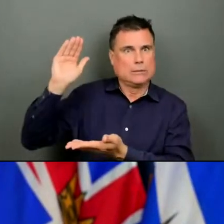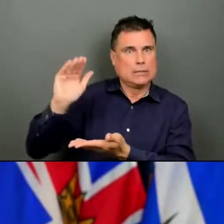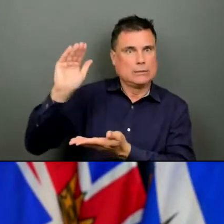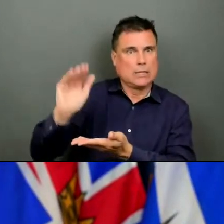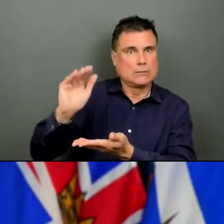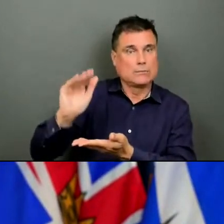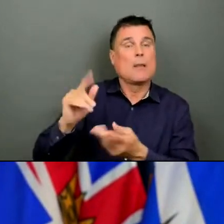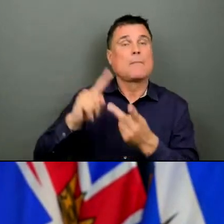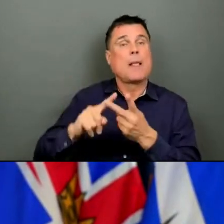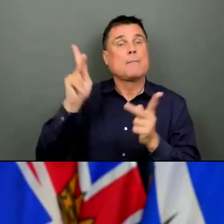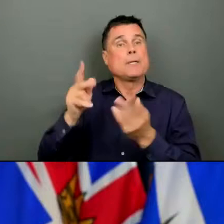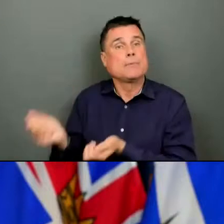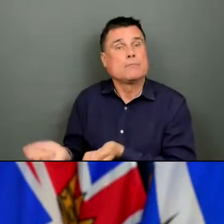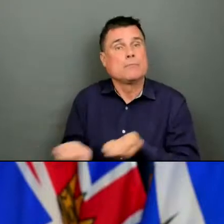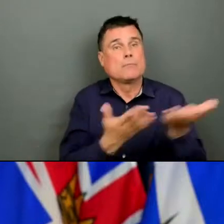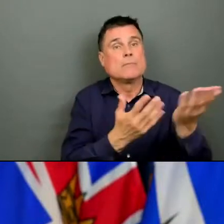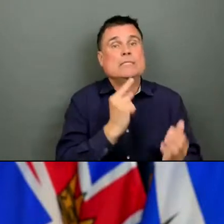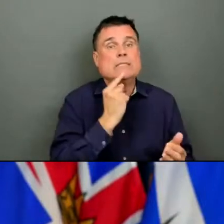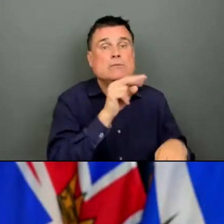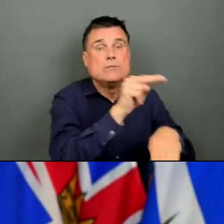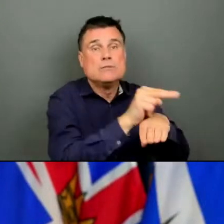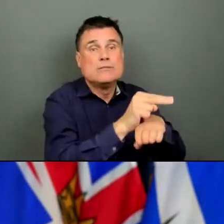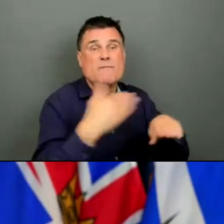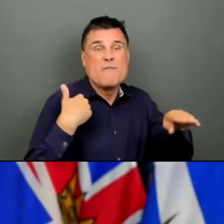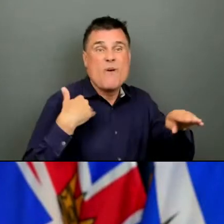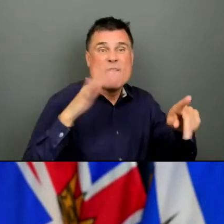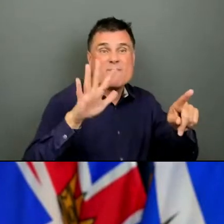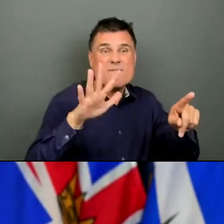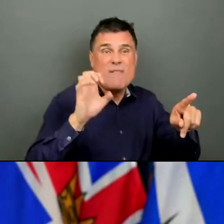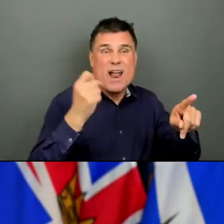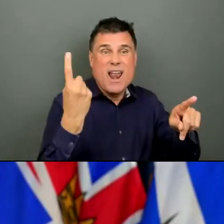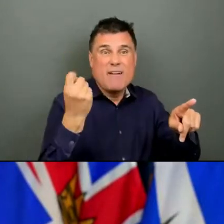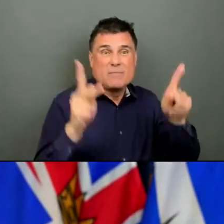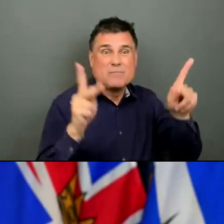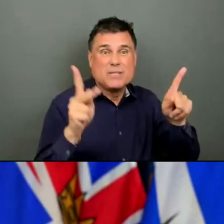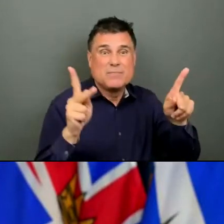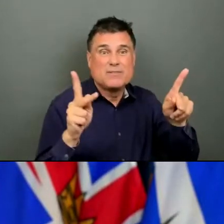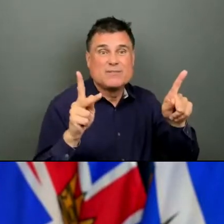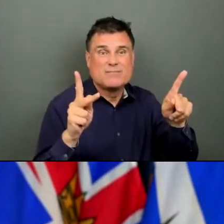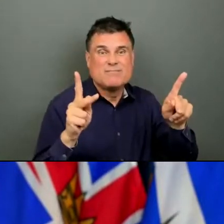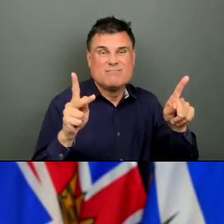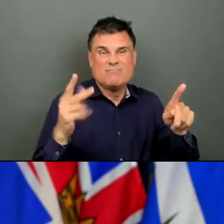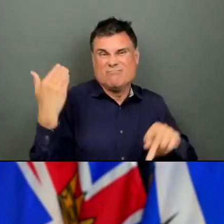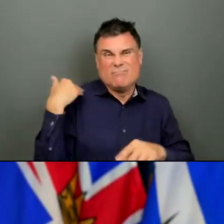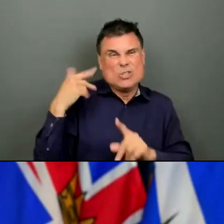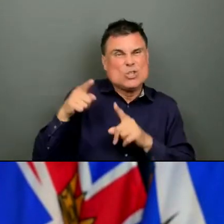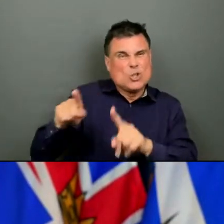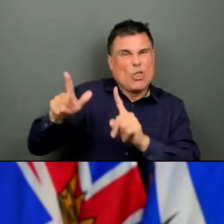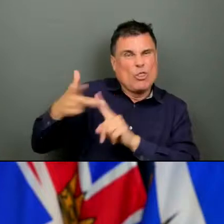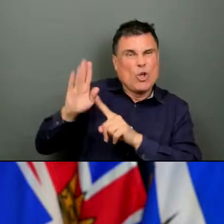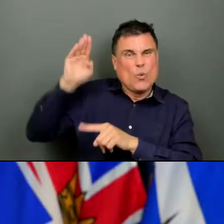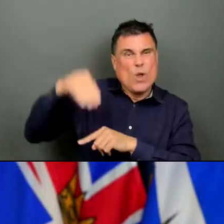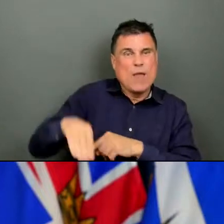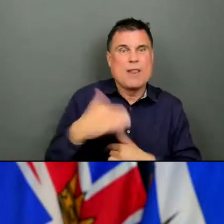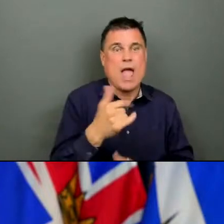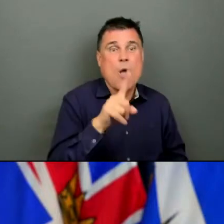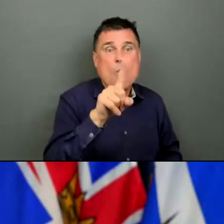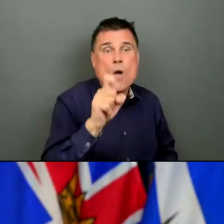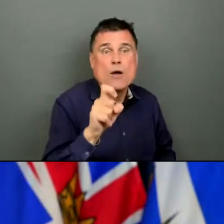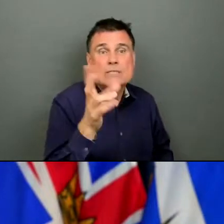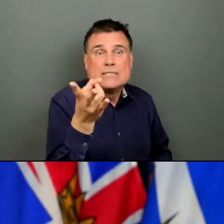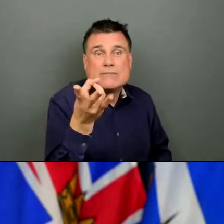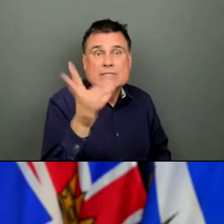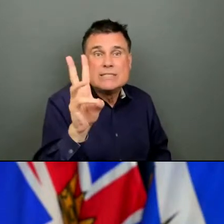of 511 at the beginning of at the middle of the third wave to 176 today. That